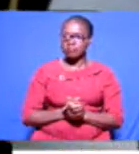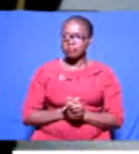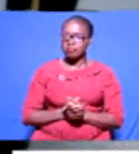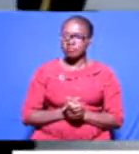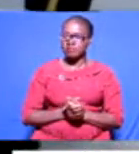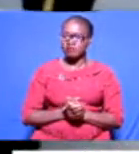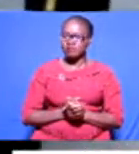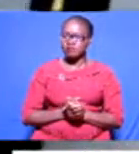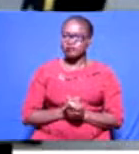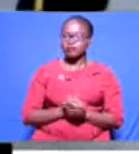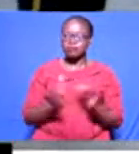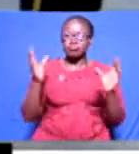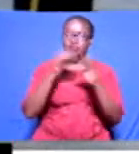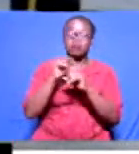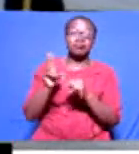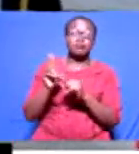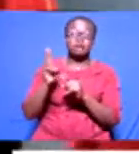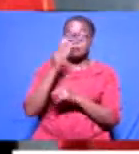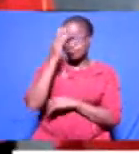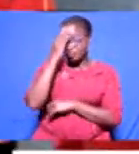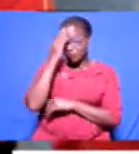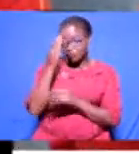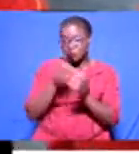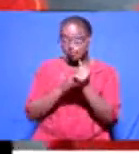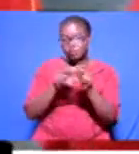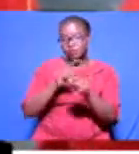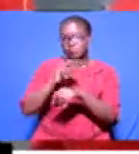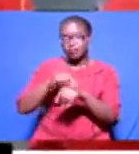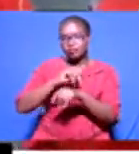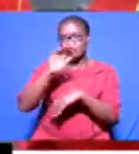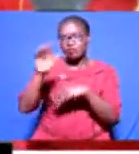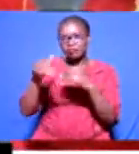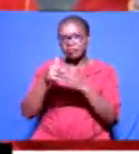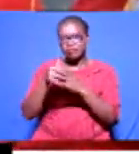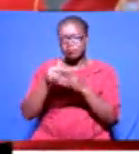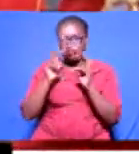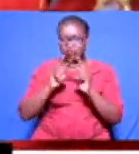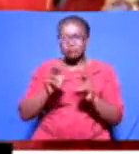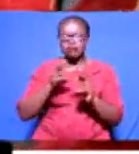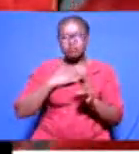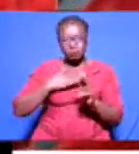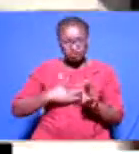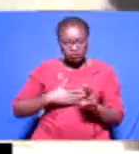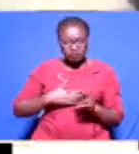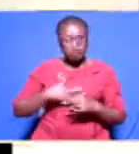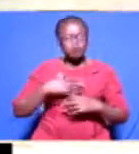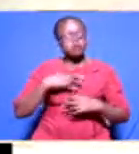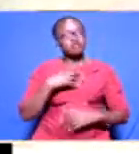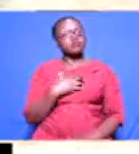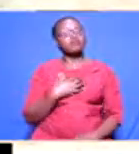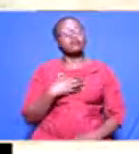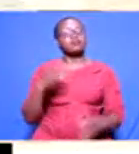President Uhuru Kenyatta on Monday led the nation in the viewing of the body of the late retired President Mwai Kibaki.